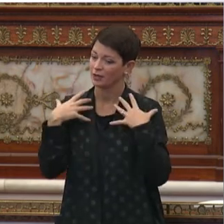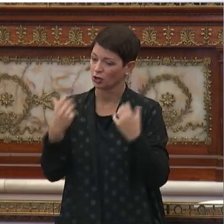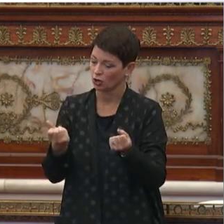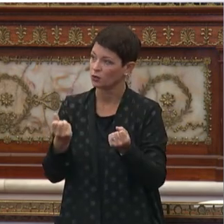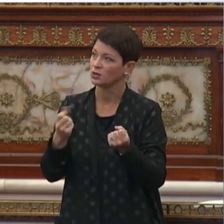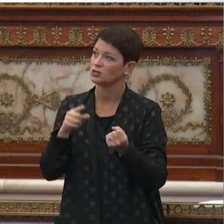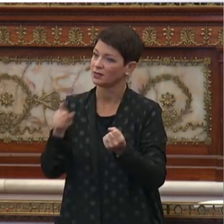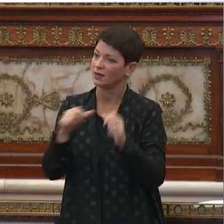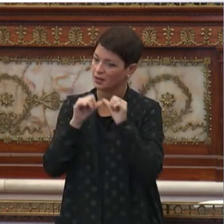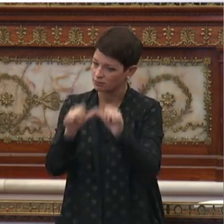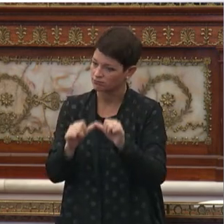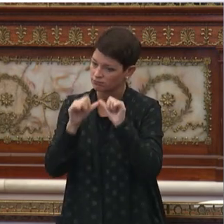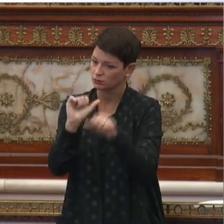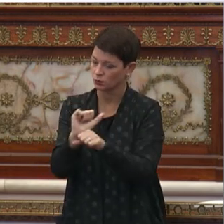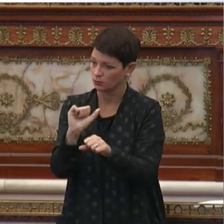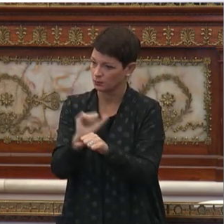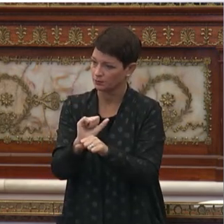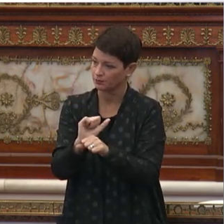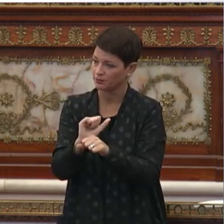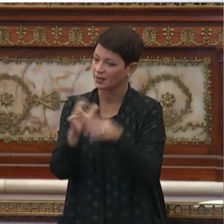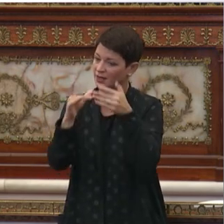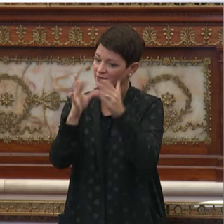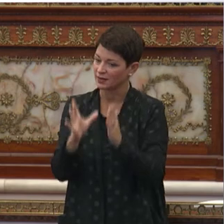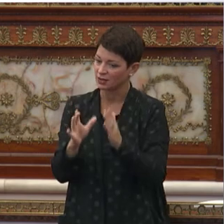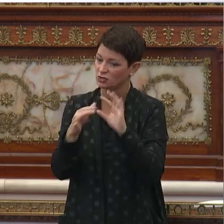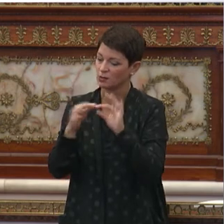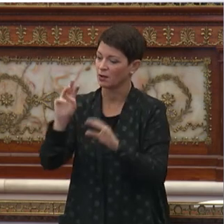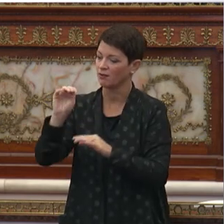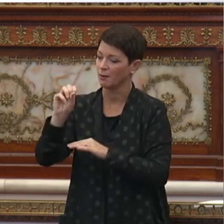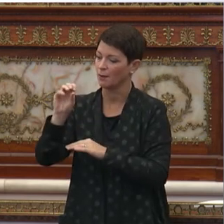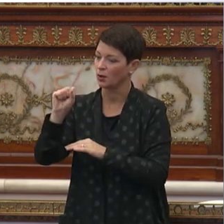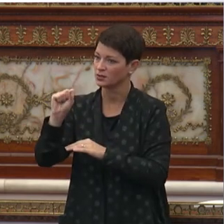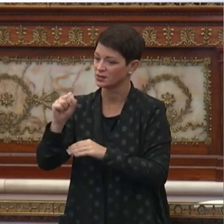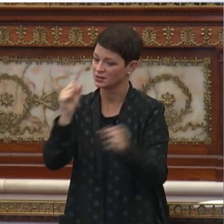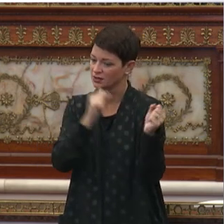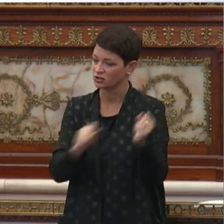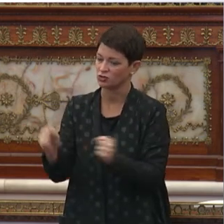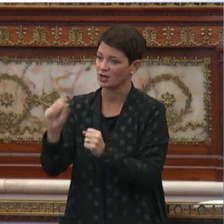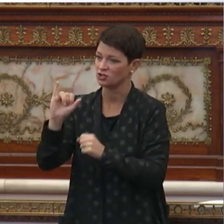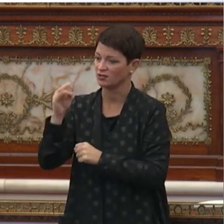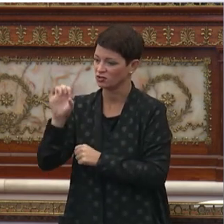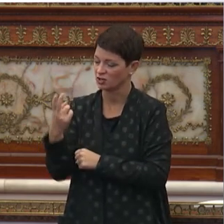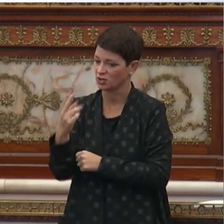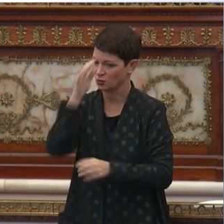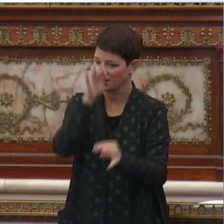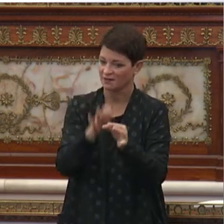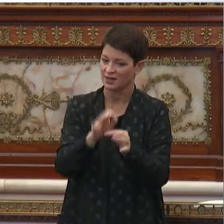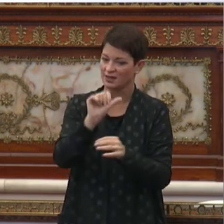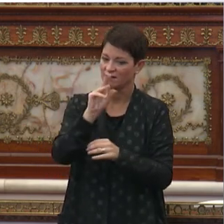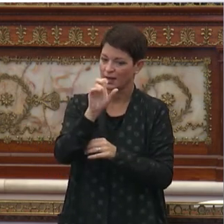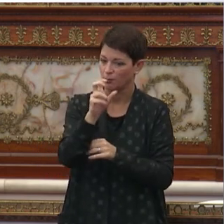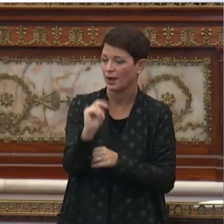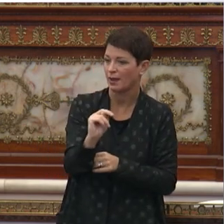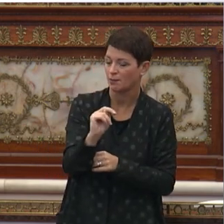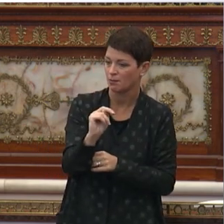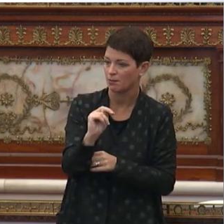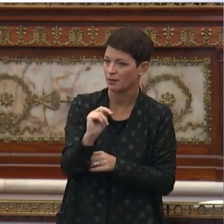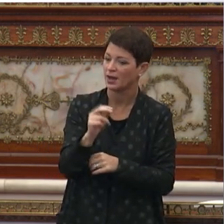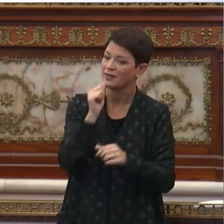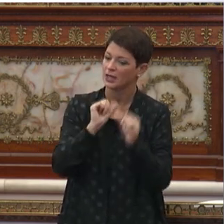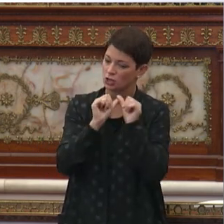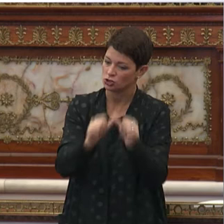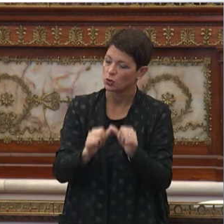David, the leadership of Moses, the strategy of Joshua, the faith of Abraham, the